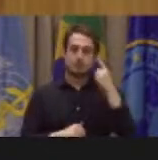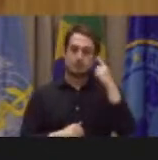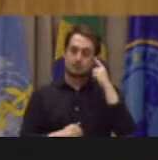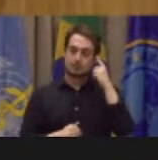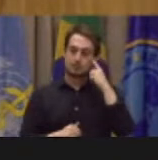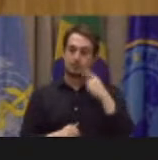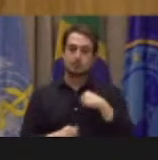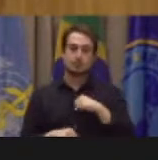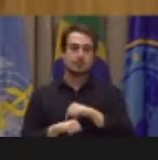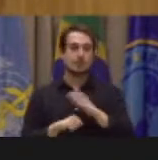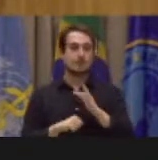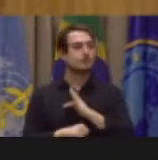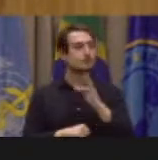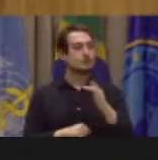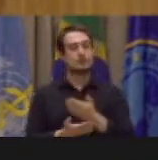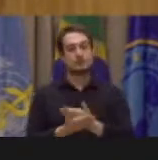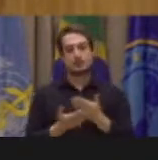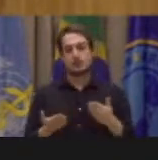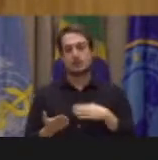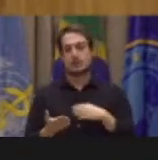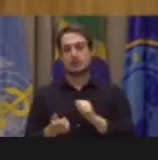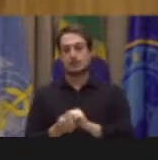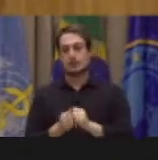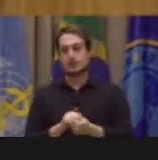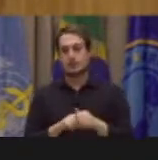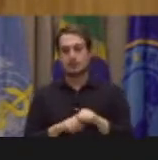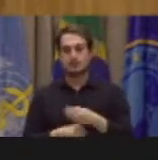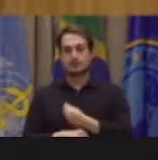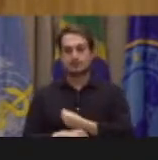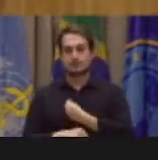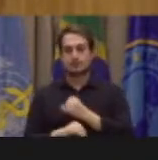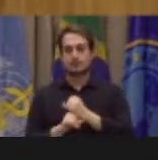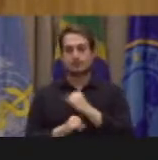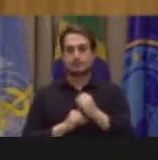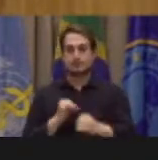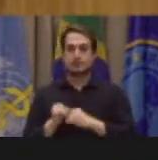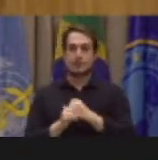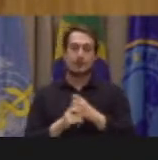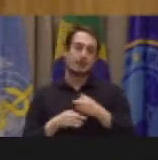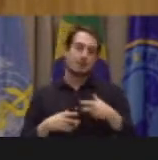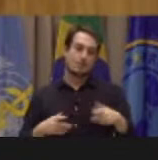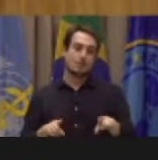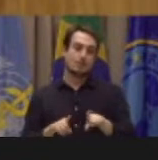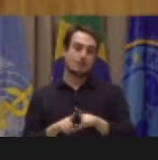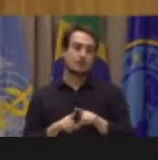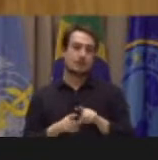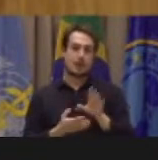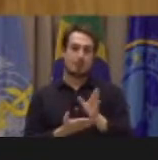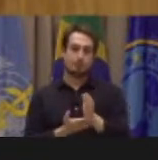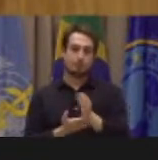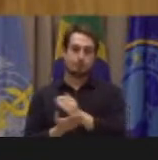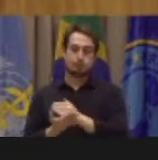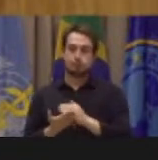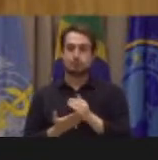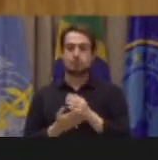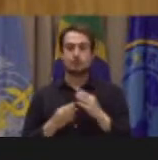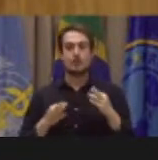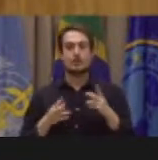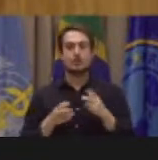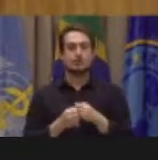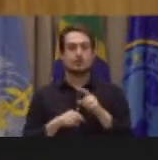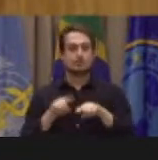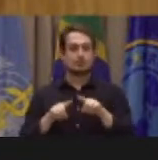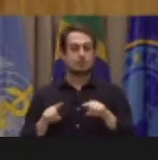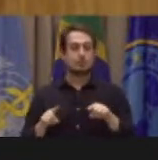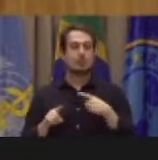thinking about the future environment when the integration, Internet of Things, and all